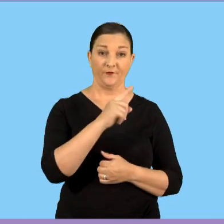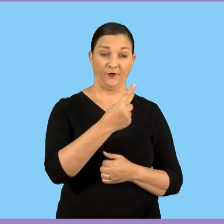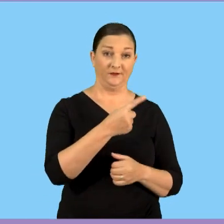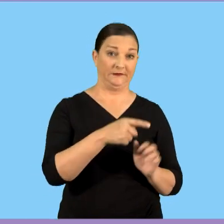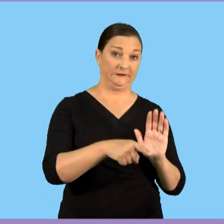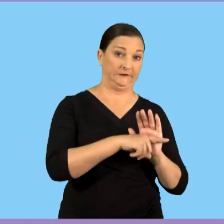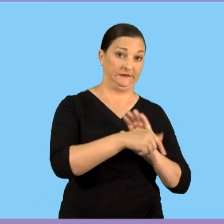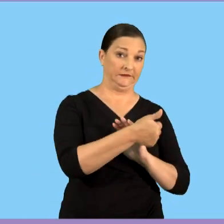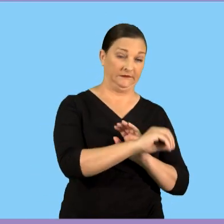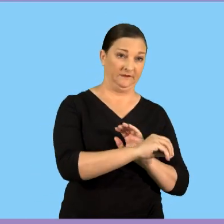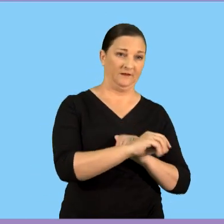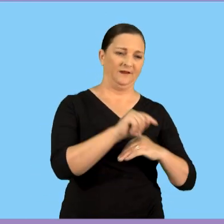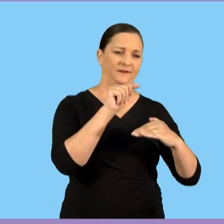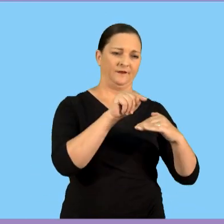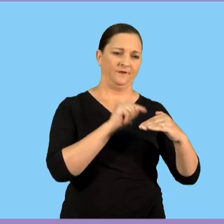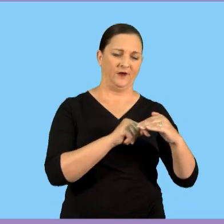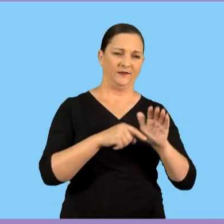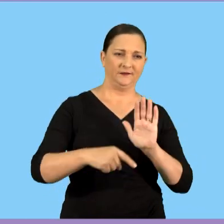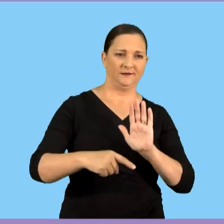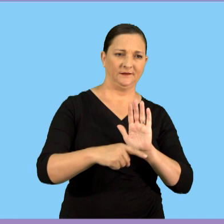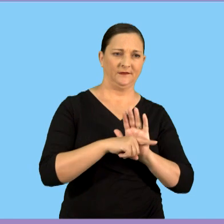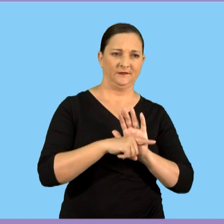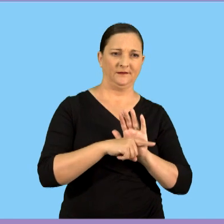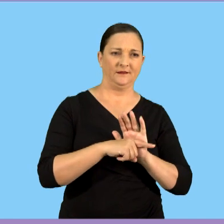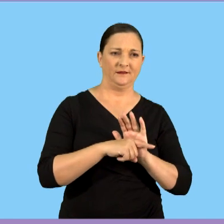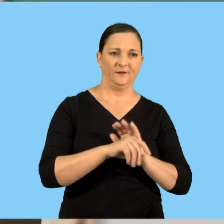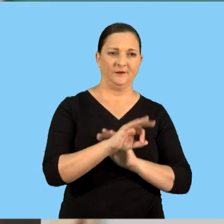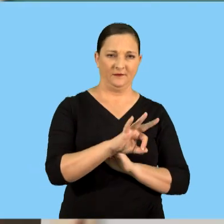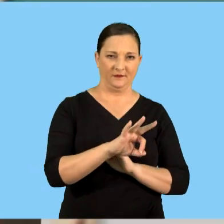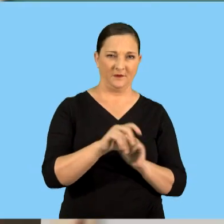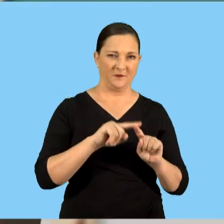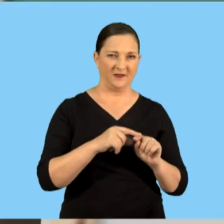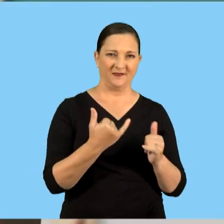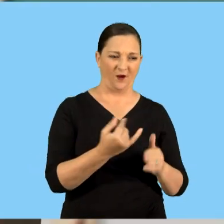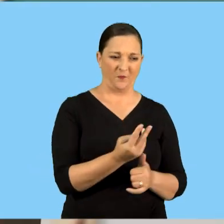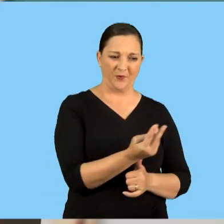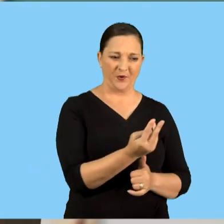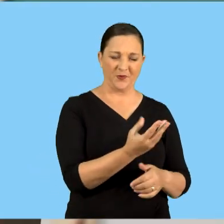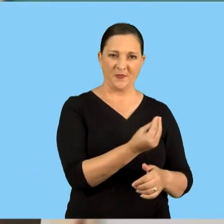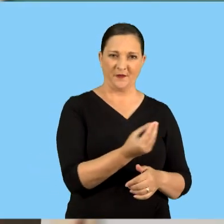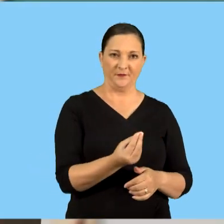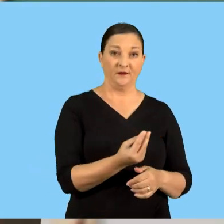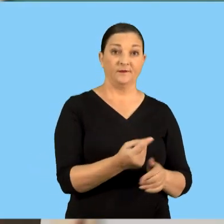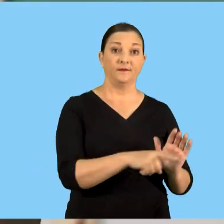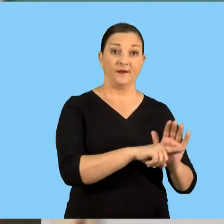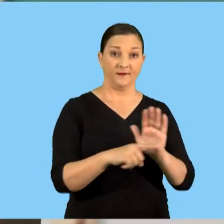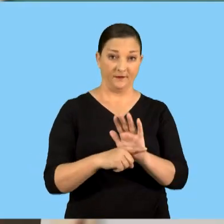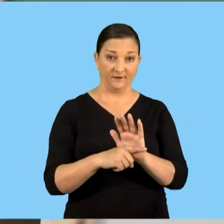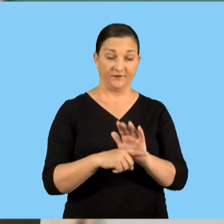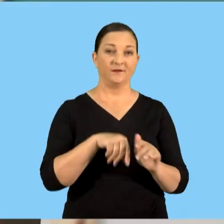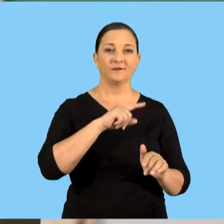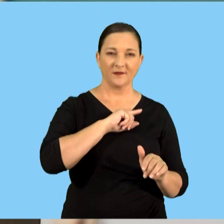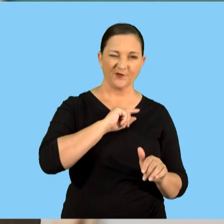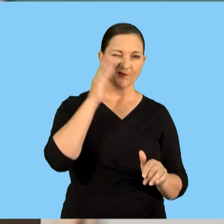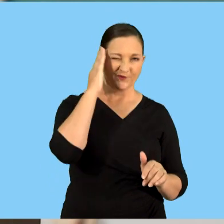negative 60 divided by a negative 3. We are dividing two negative numbers. This means that our